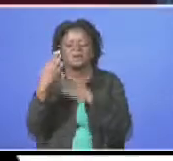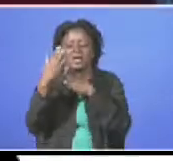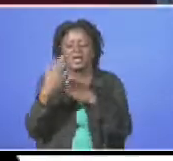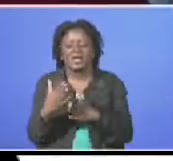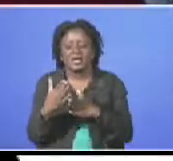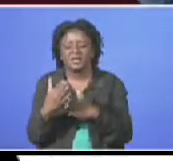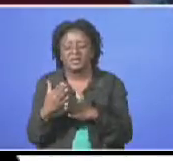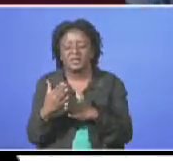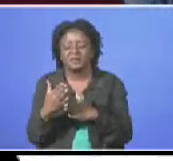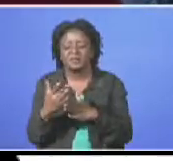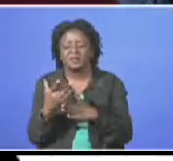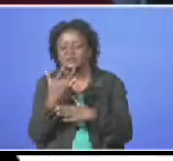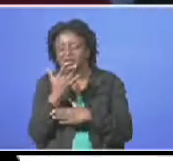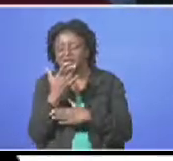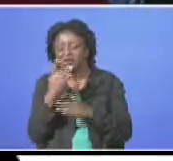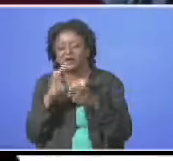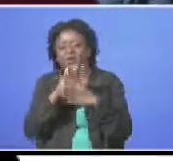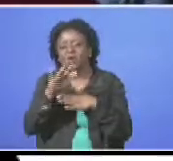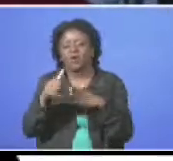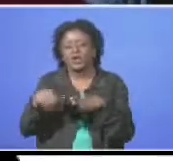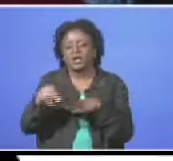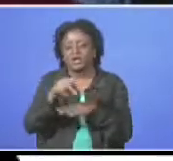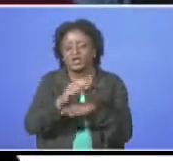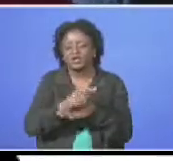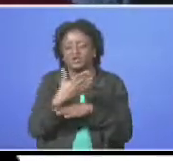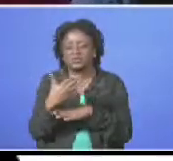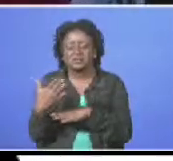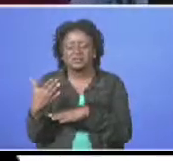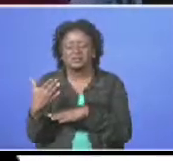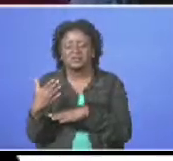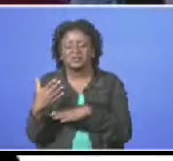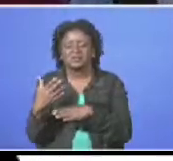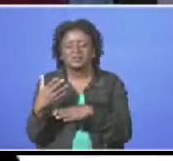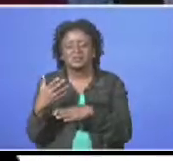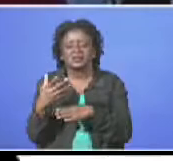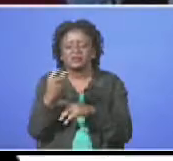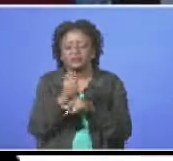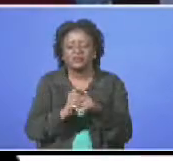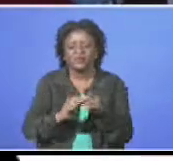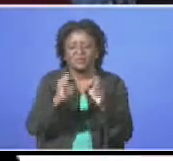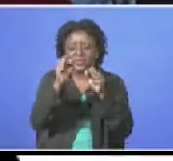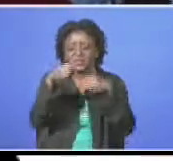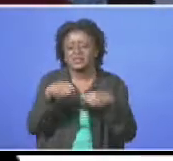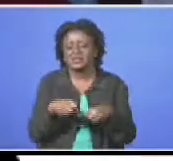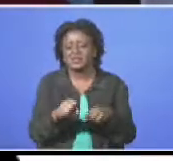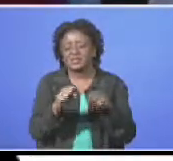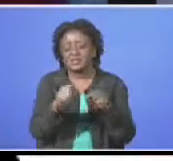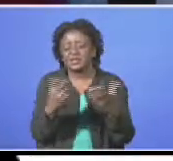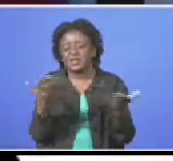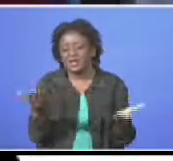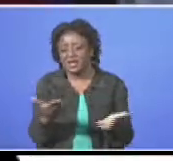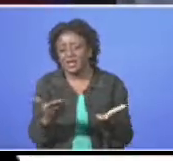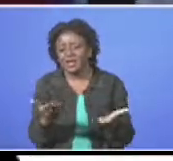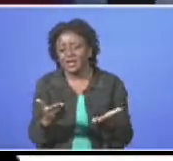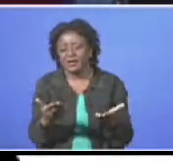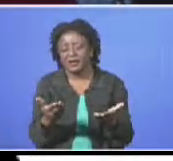flavor of all natural stuff straight down from the sea, right out here.